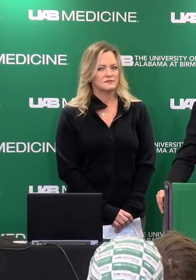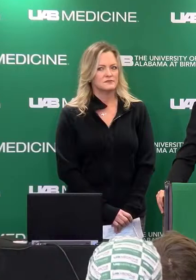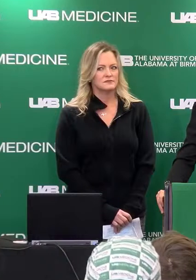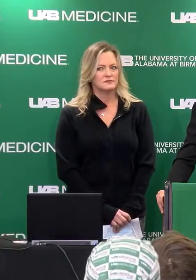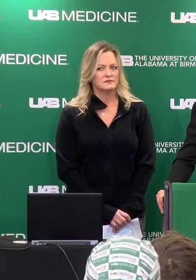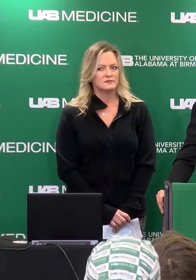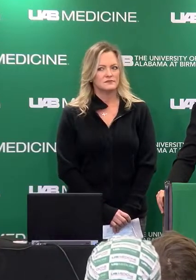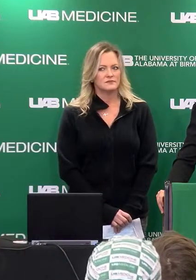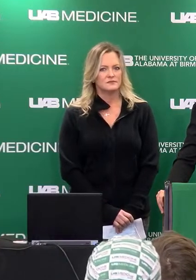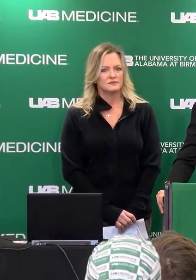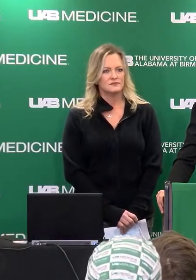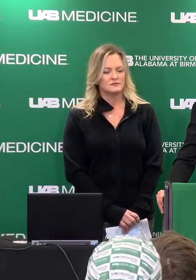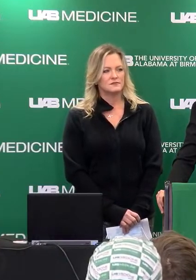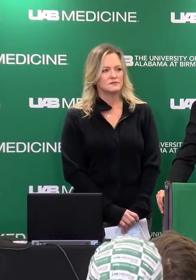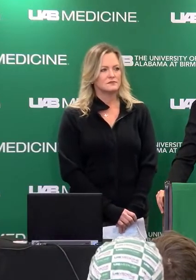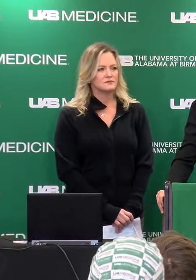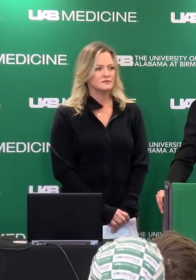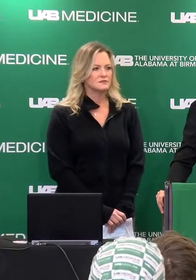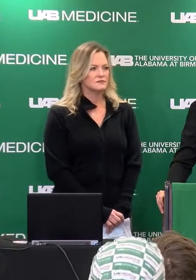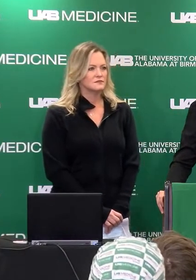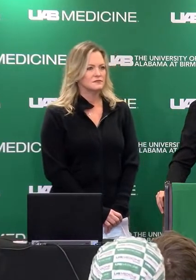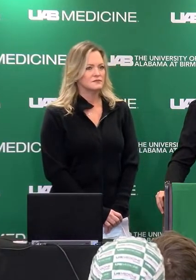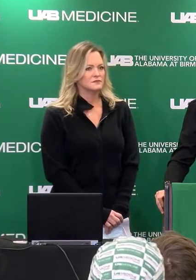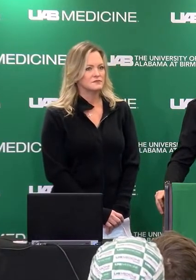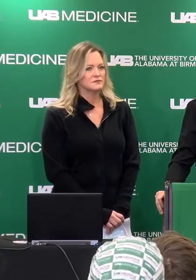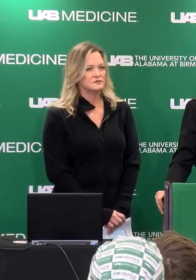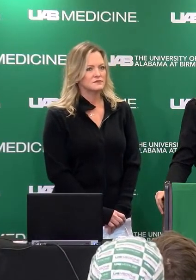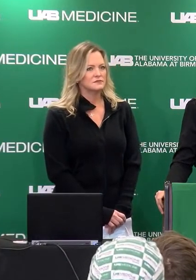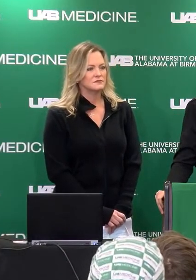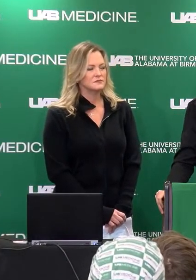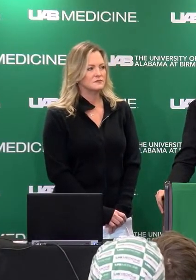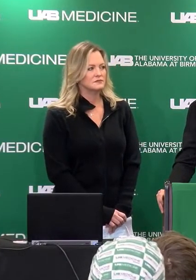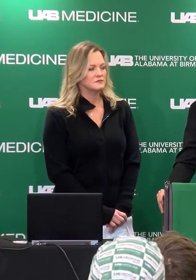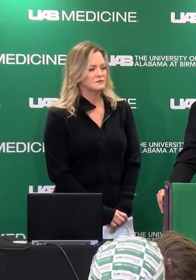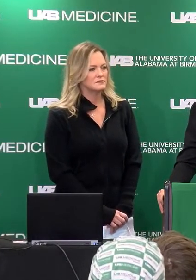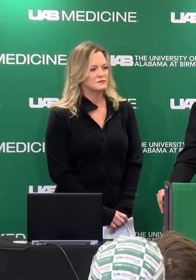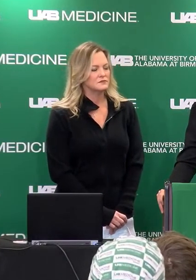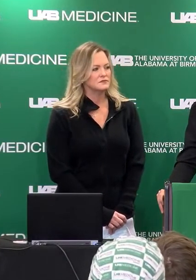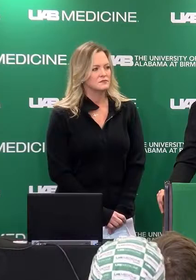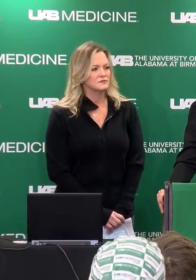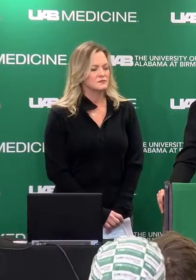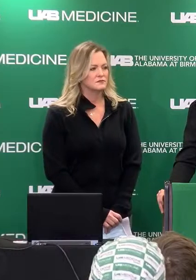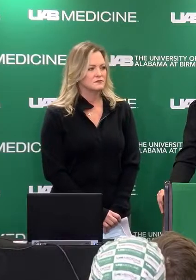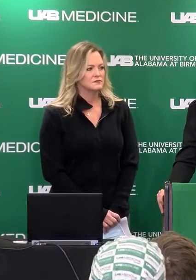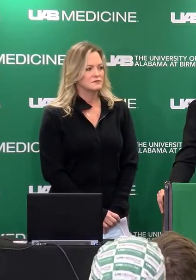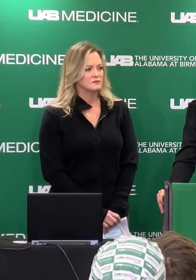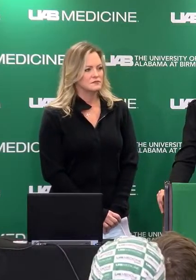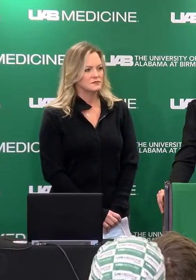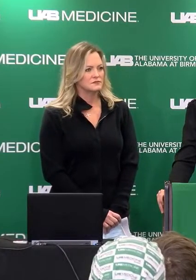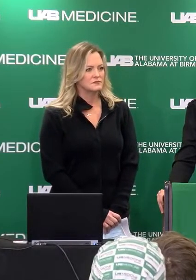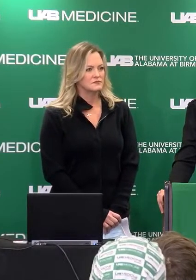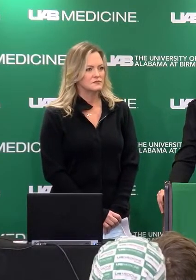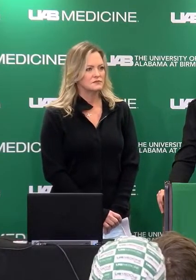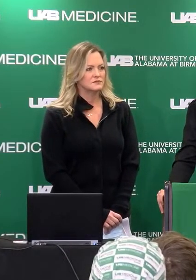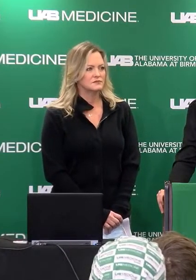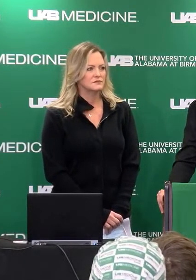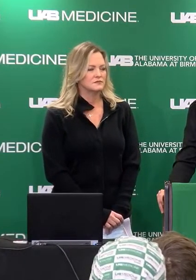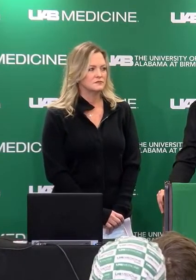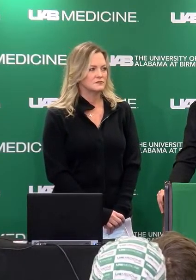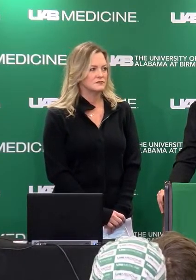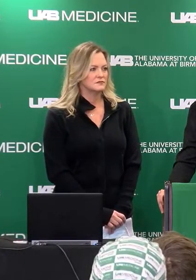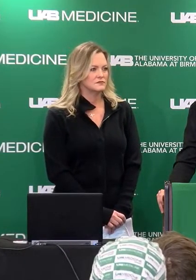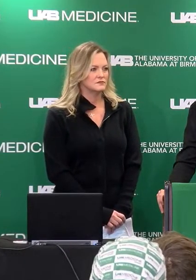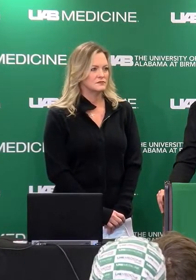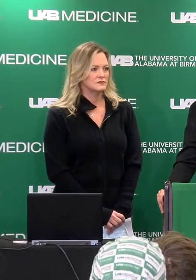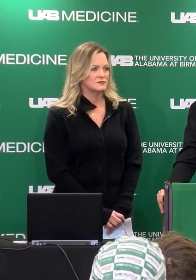human allotransplantation. When I say clinical grade, it means that the pig kidney came from a pathogen-free facility, and so